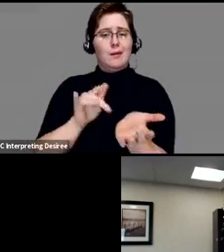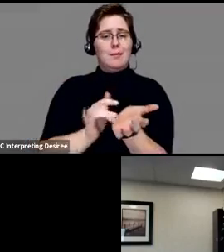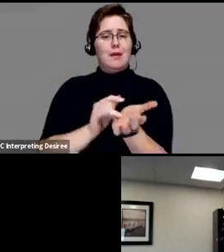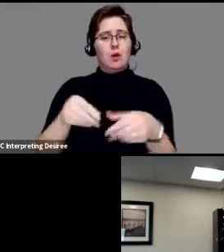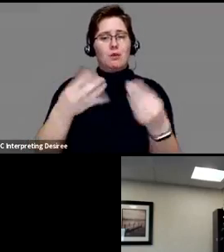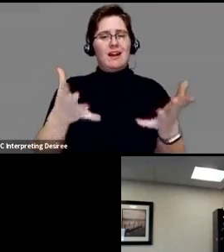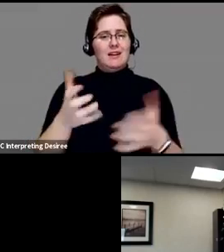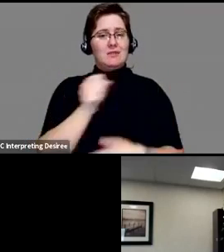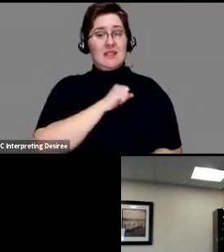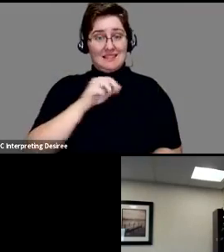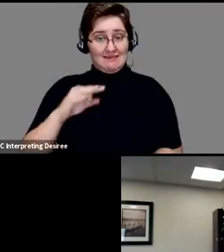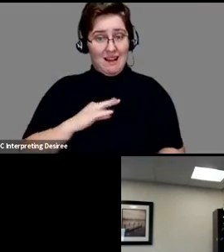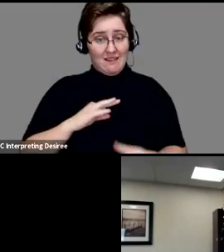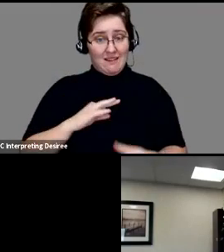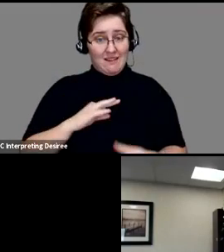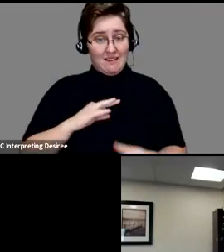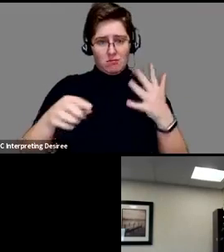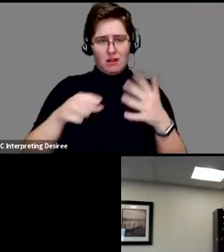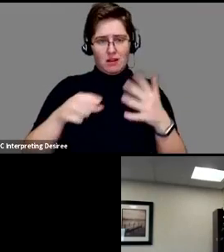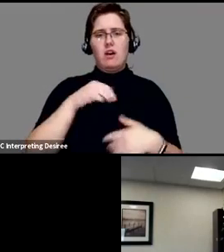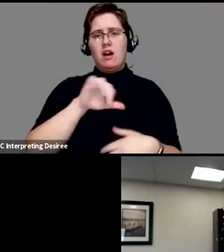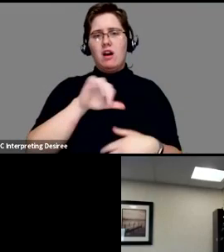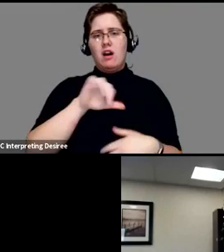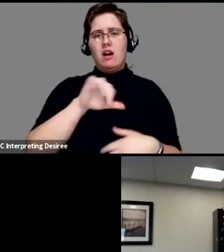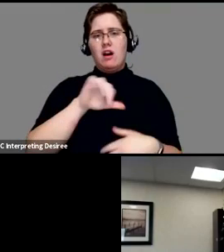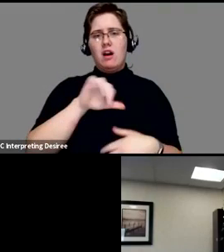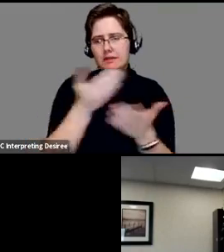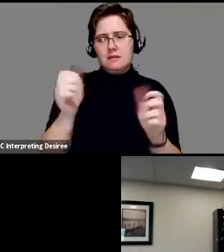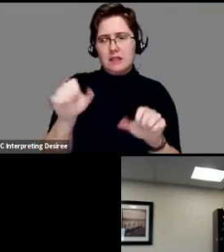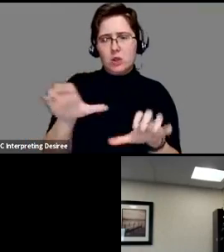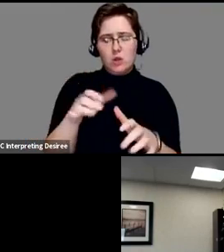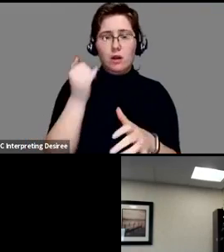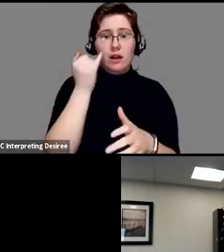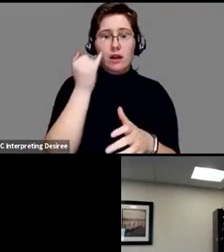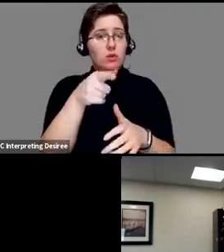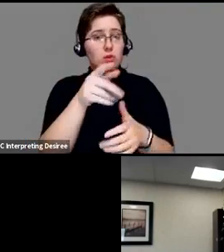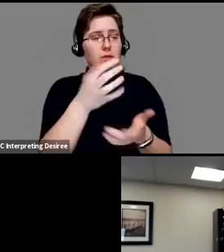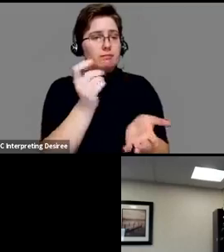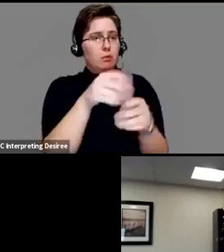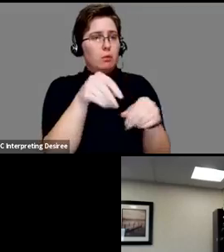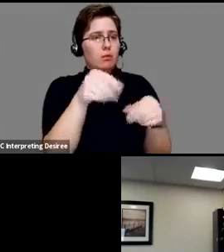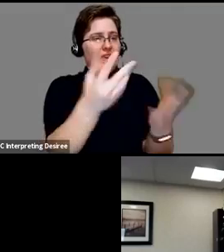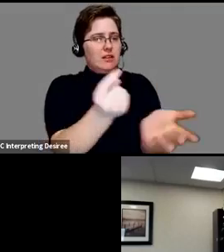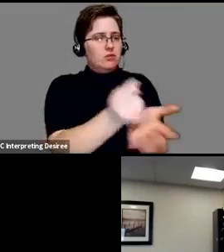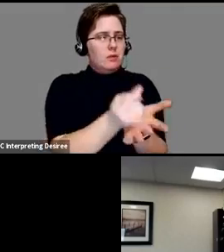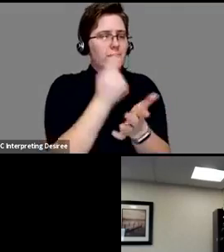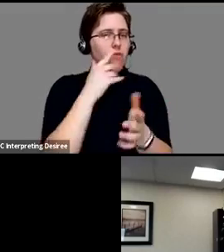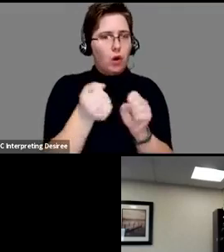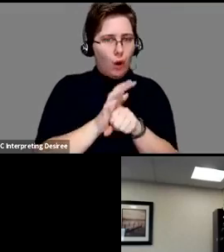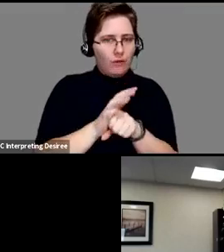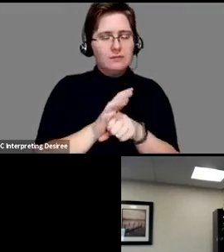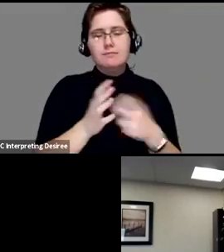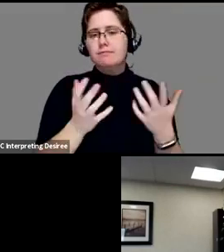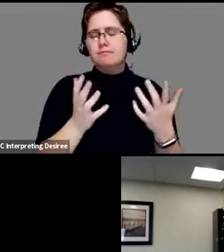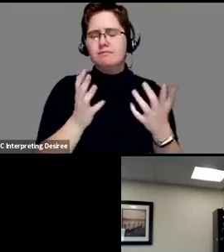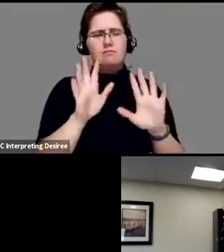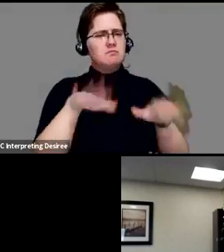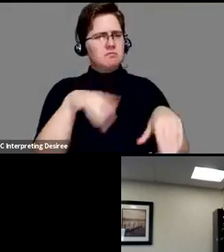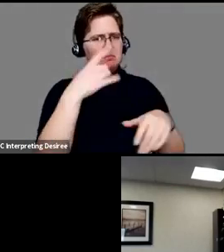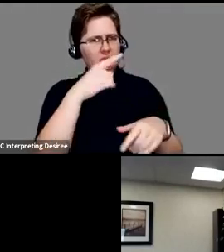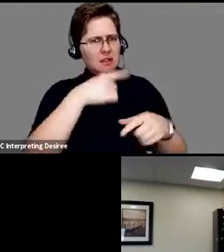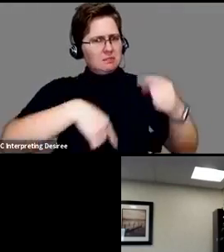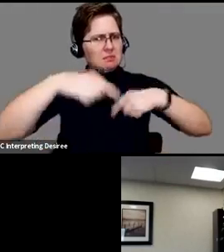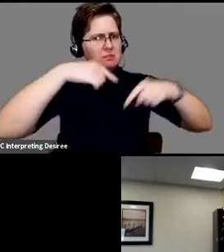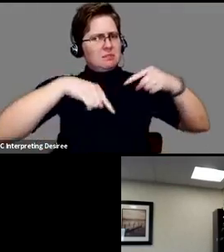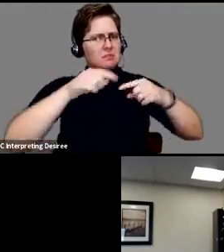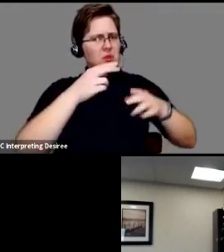medical staff, and we have other tools to again, if you would, treat COVID. However, can you just circle back around